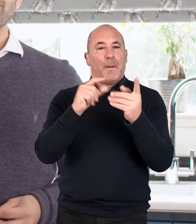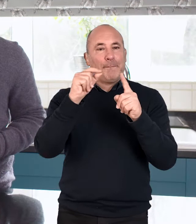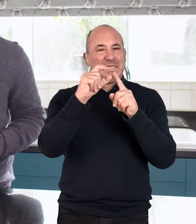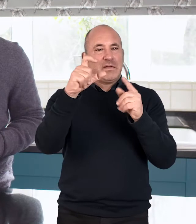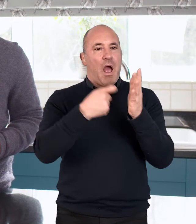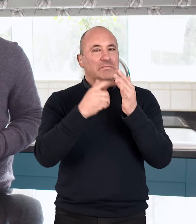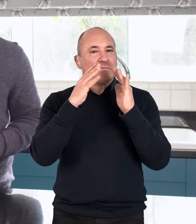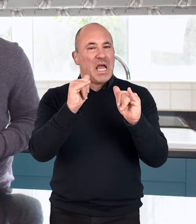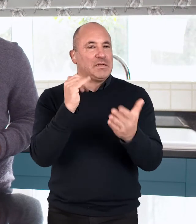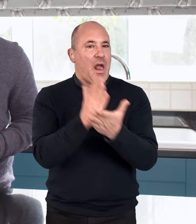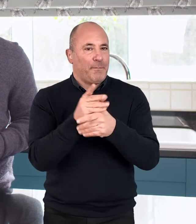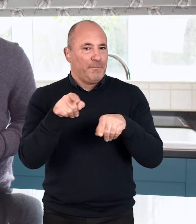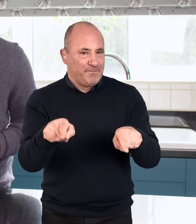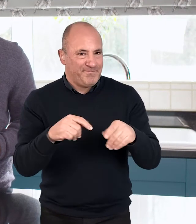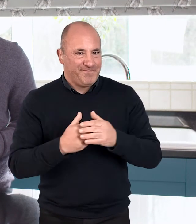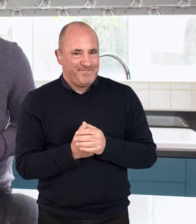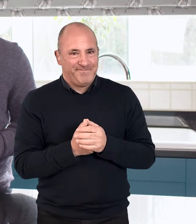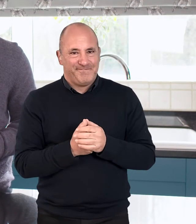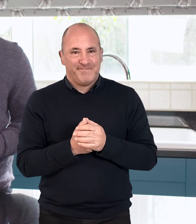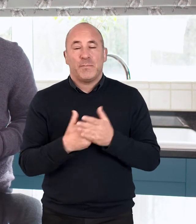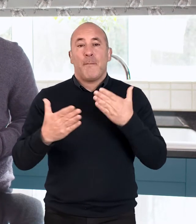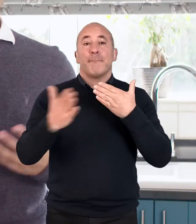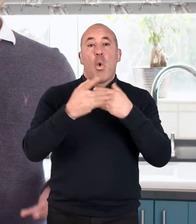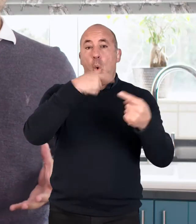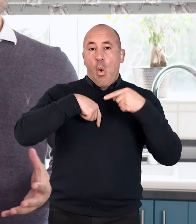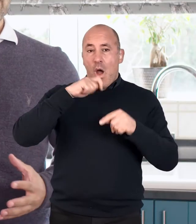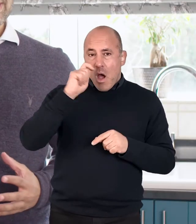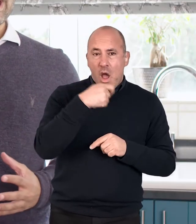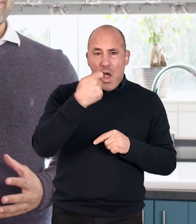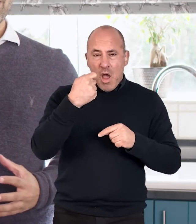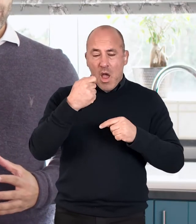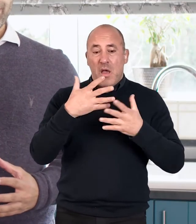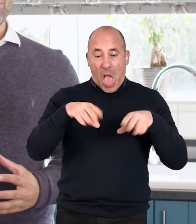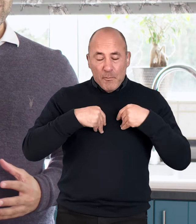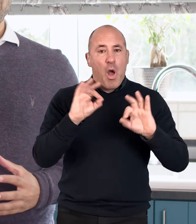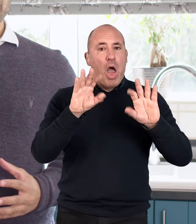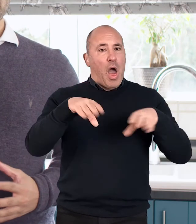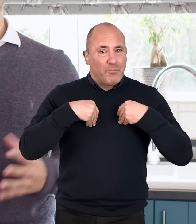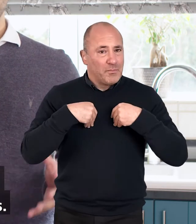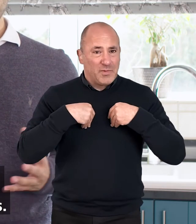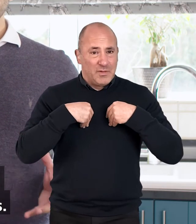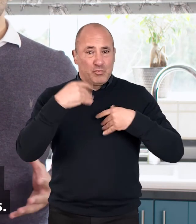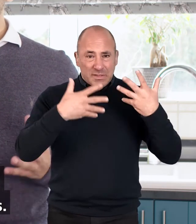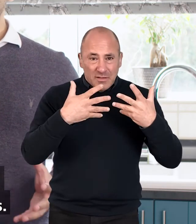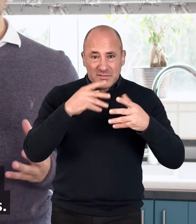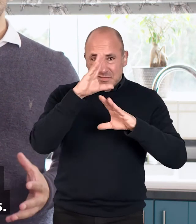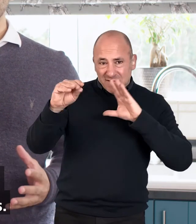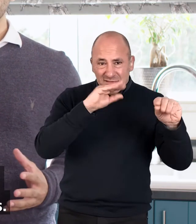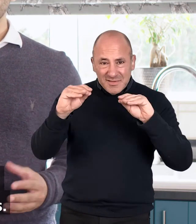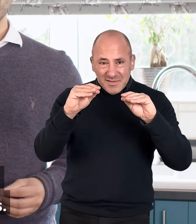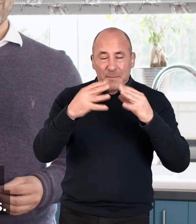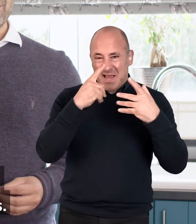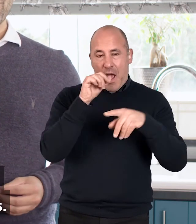website to book a confirmatory PCR test. The more of us that take part and report our results, whether negative or